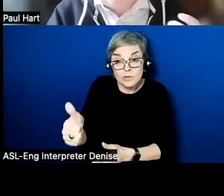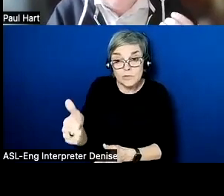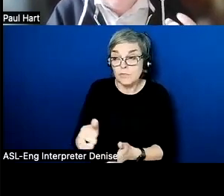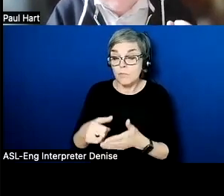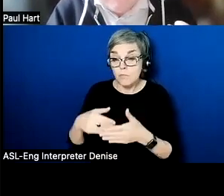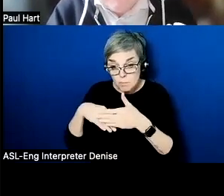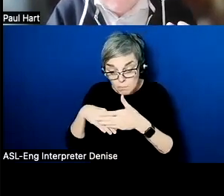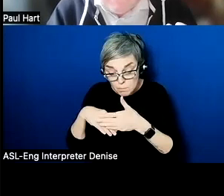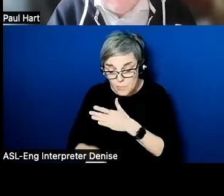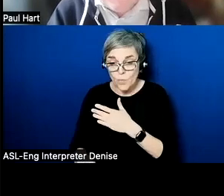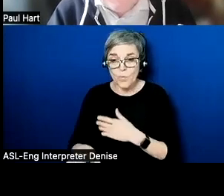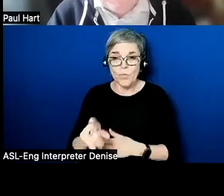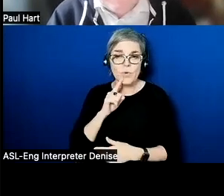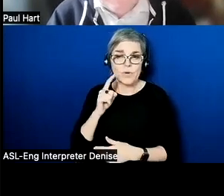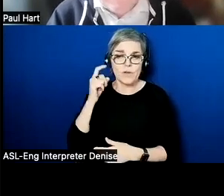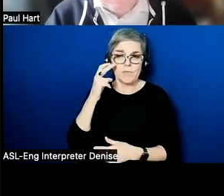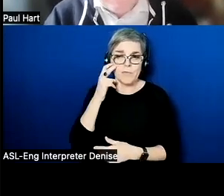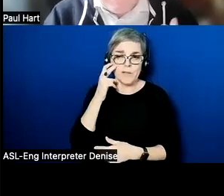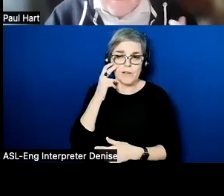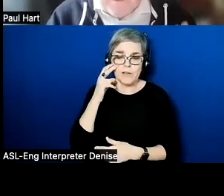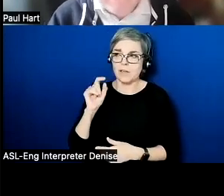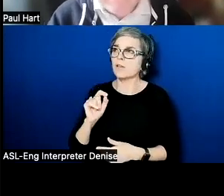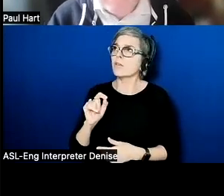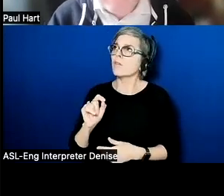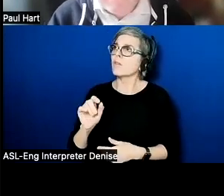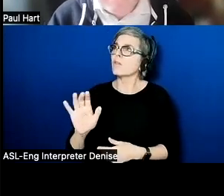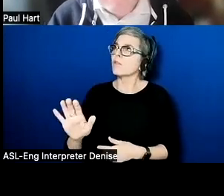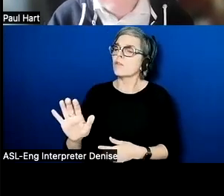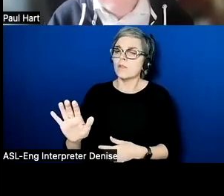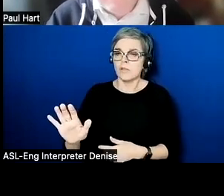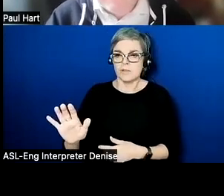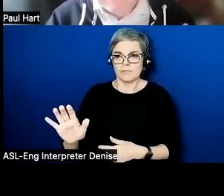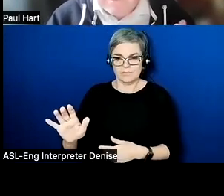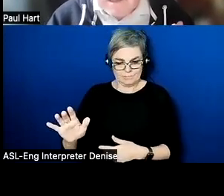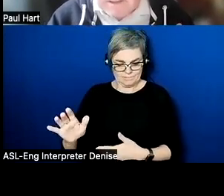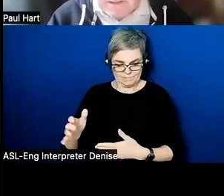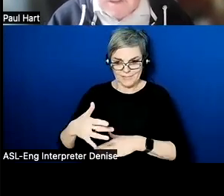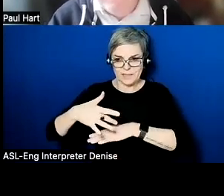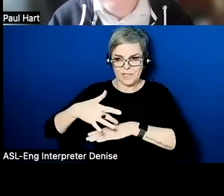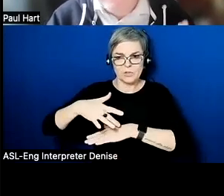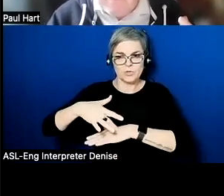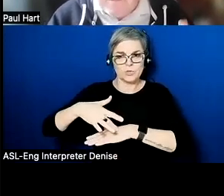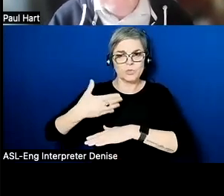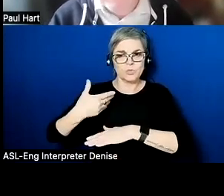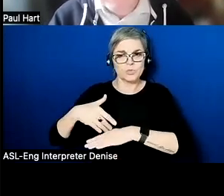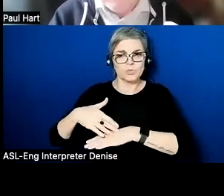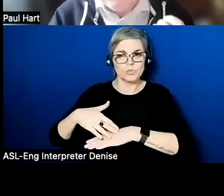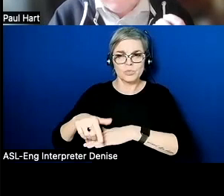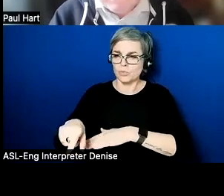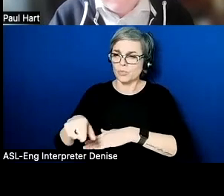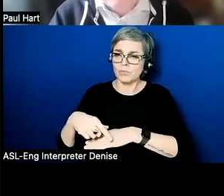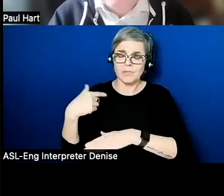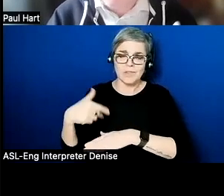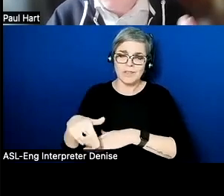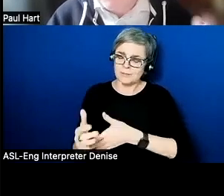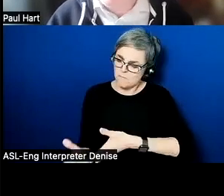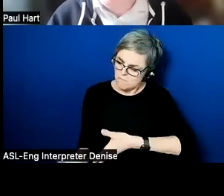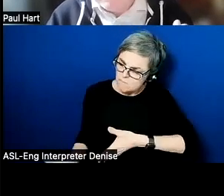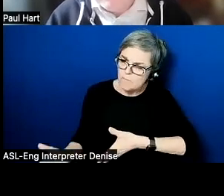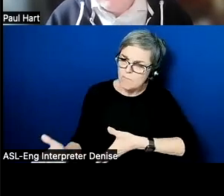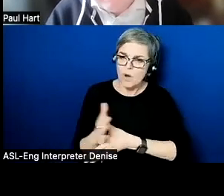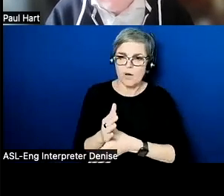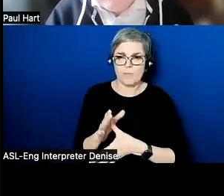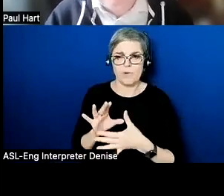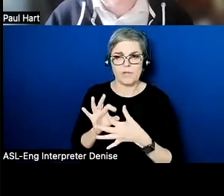the sense of touch is their principal connection, and it's a stunningly rich sense with which